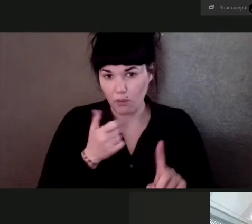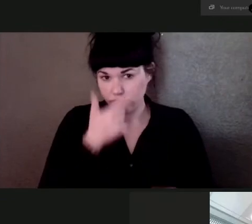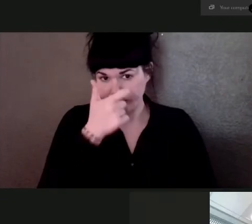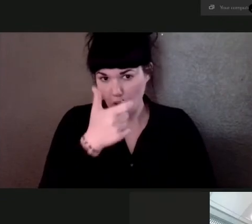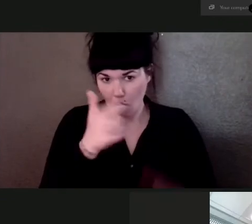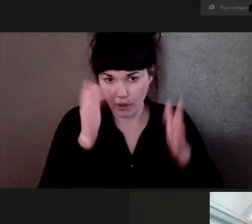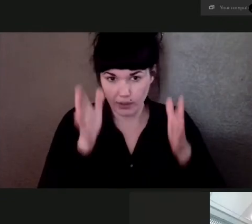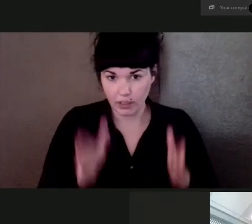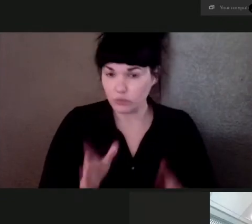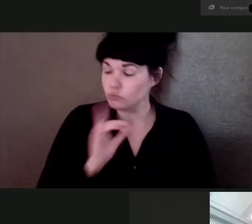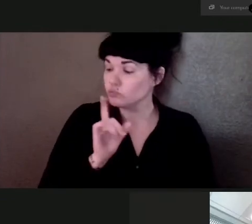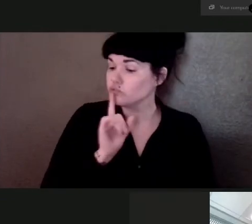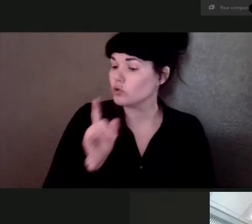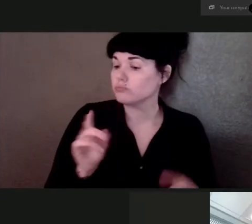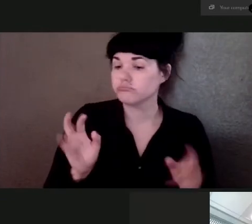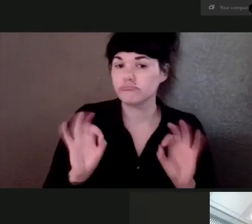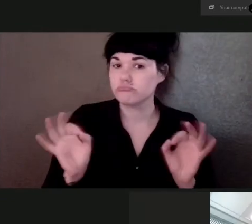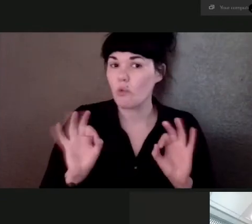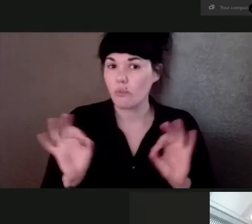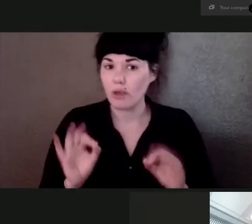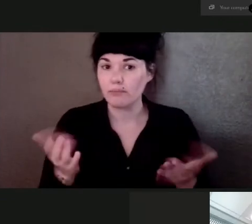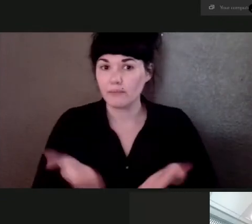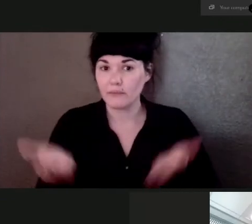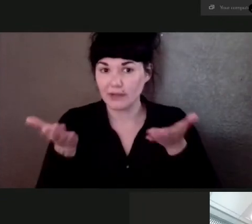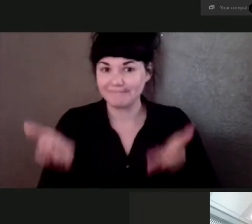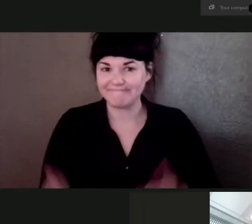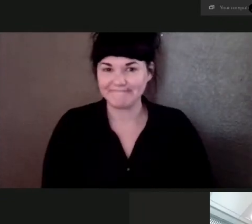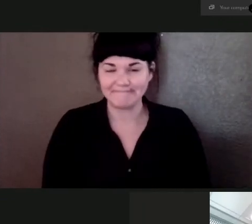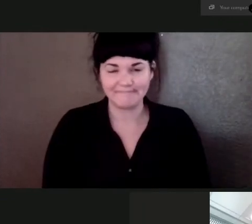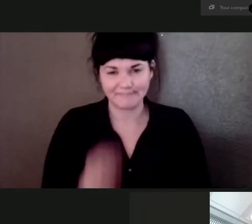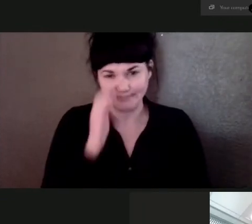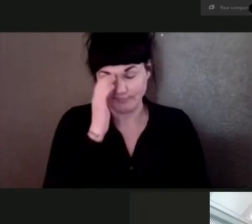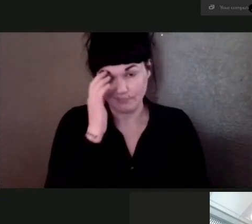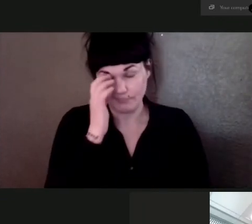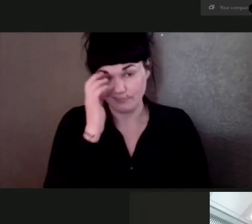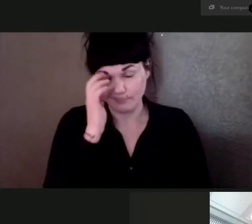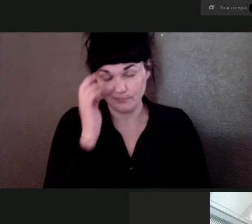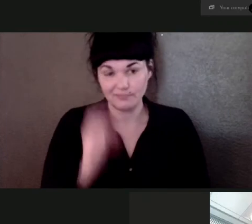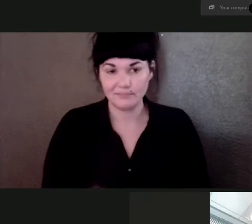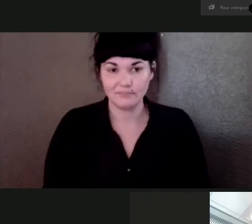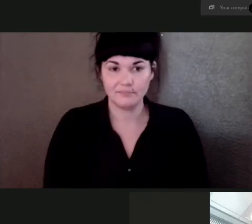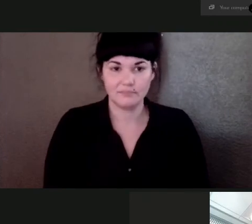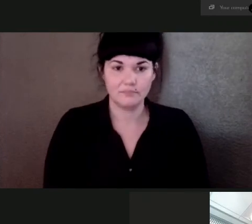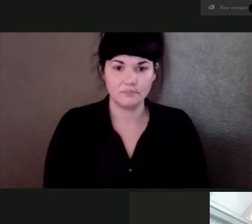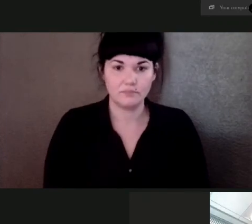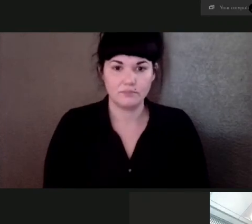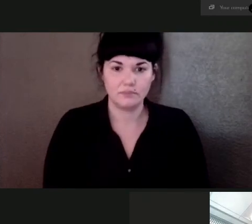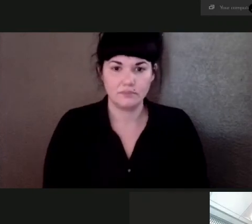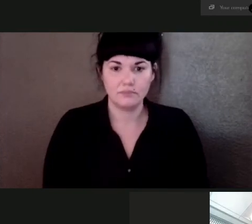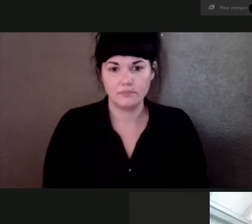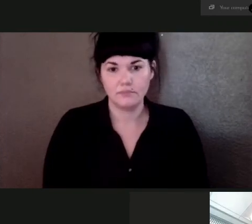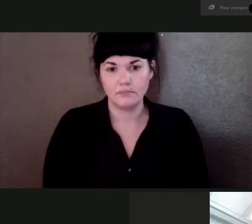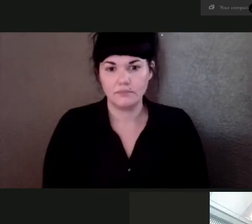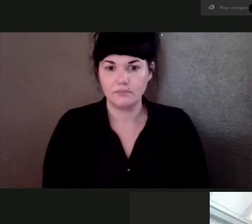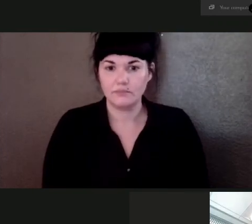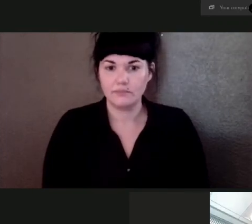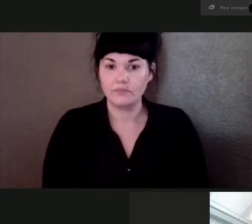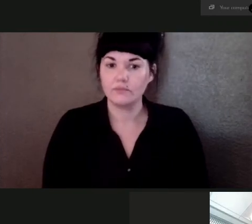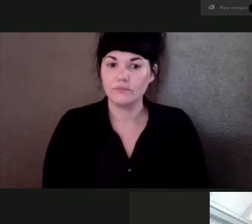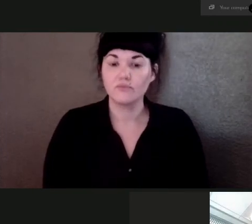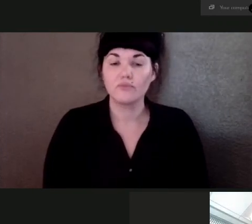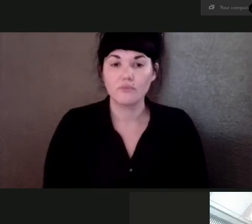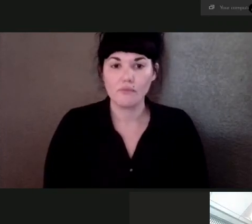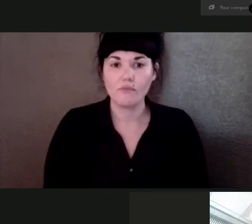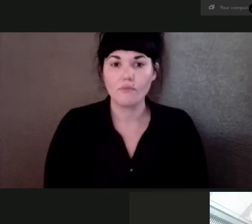That was No such, like, an problem. I'm here. Jametta. Okay. So, and I'm sure